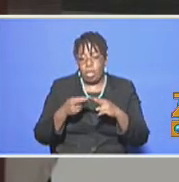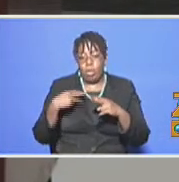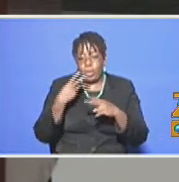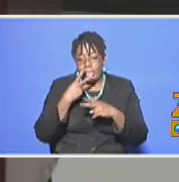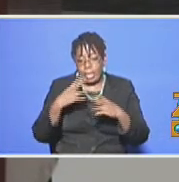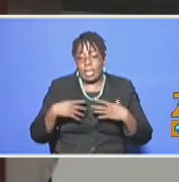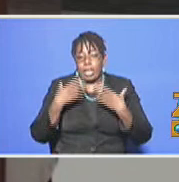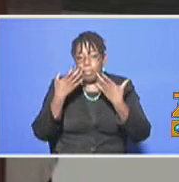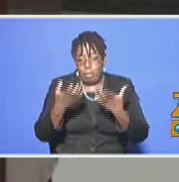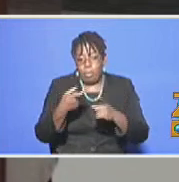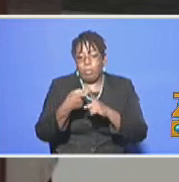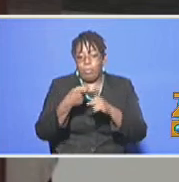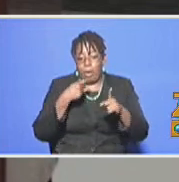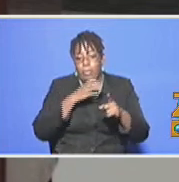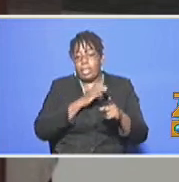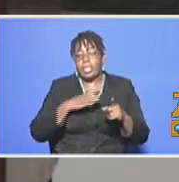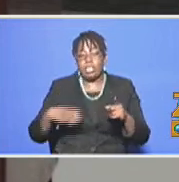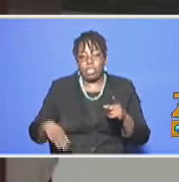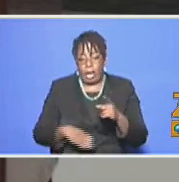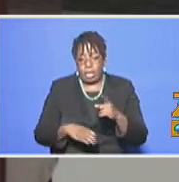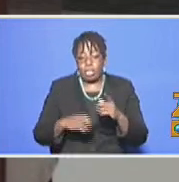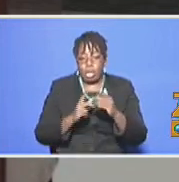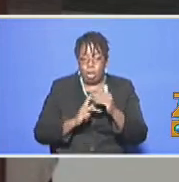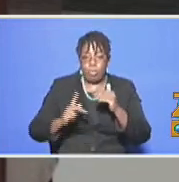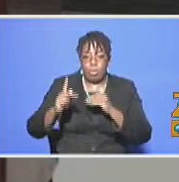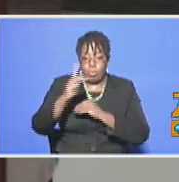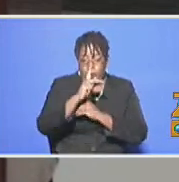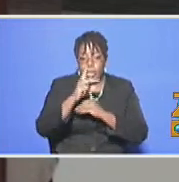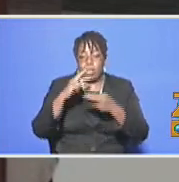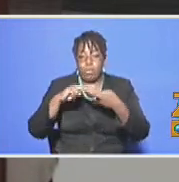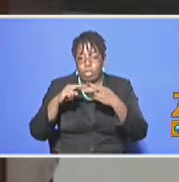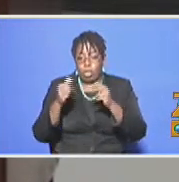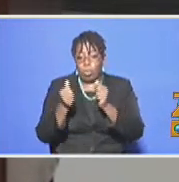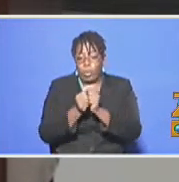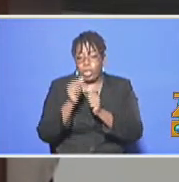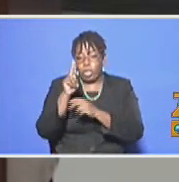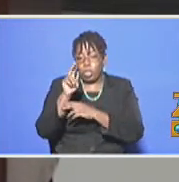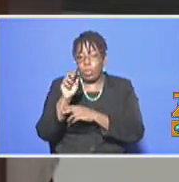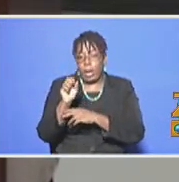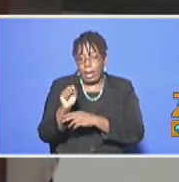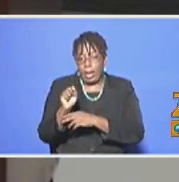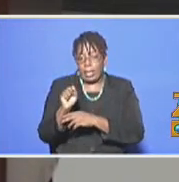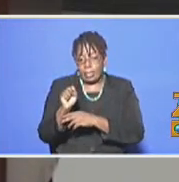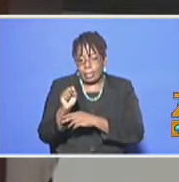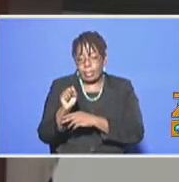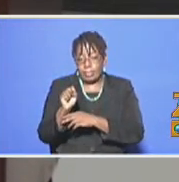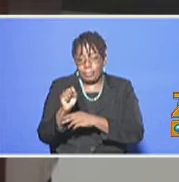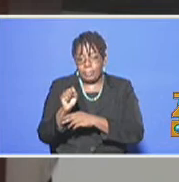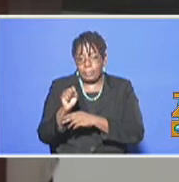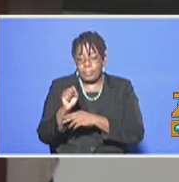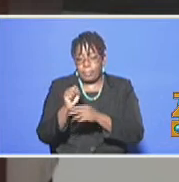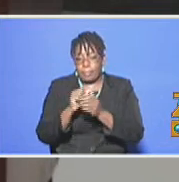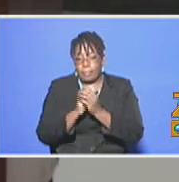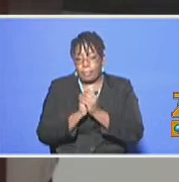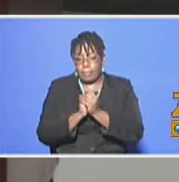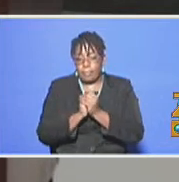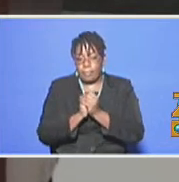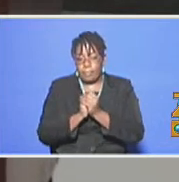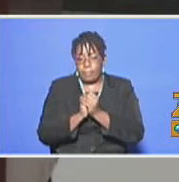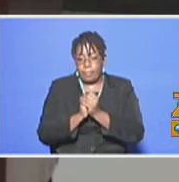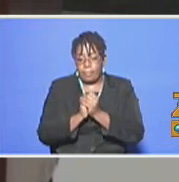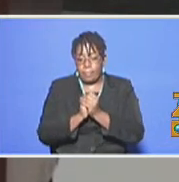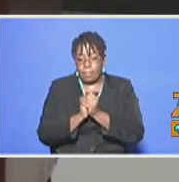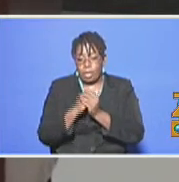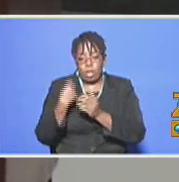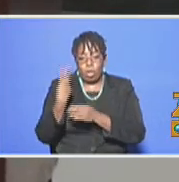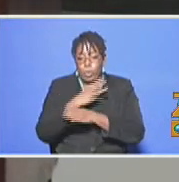of the Chinese side in terms of promoting a relationship with the U.S. based on coordination, cooperation, and stability. And